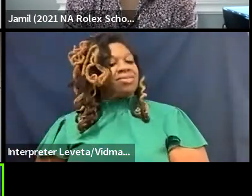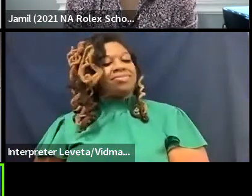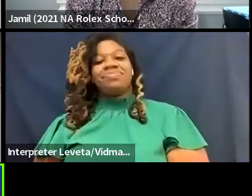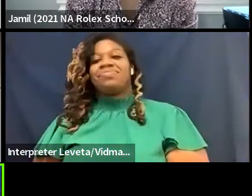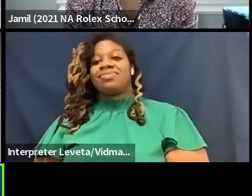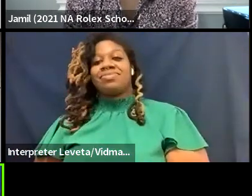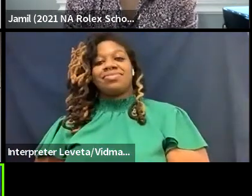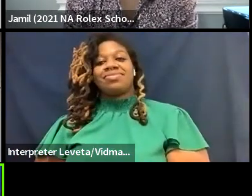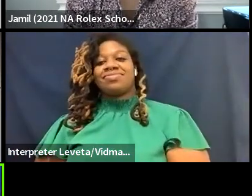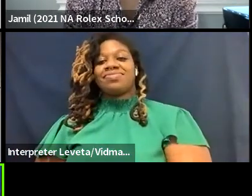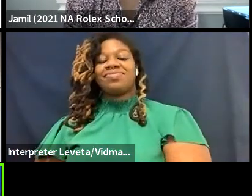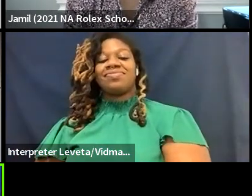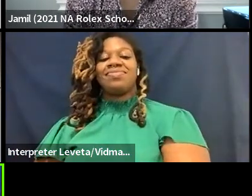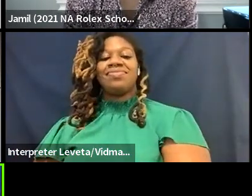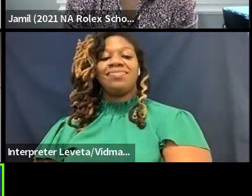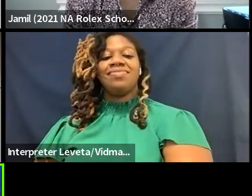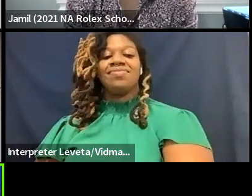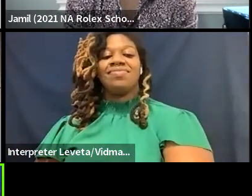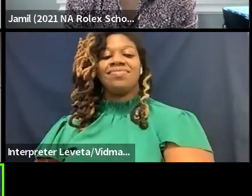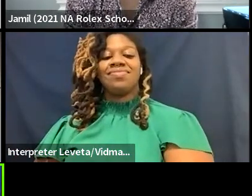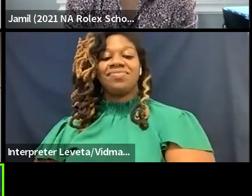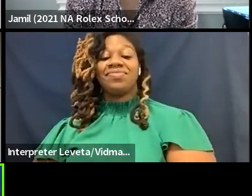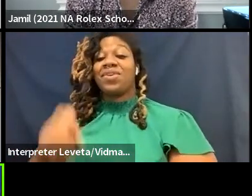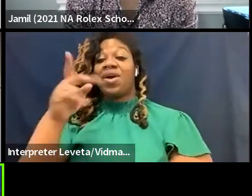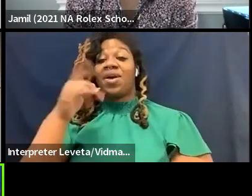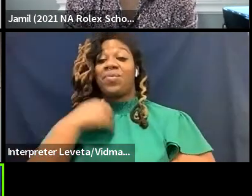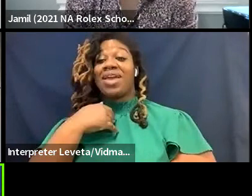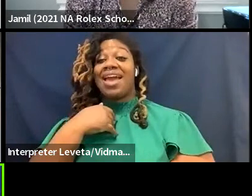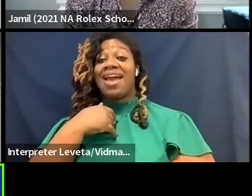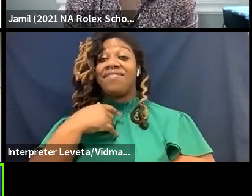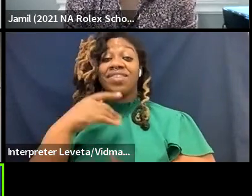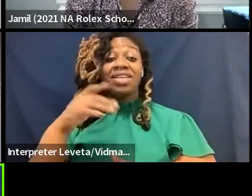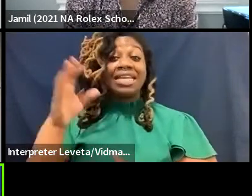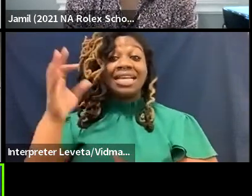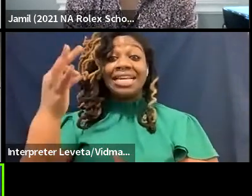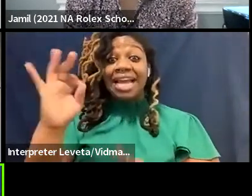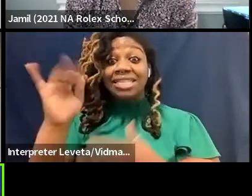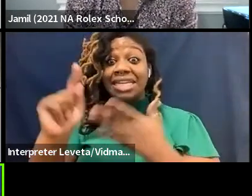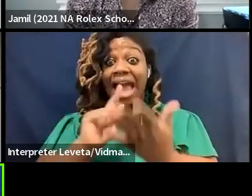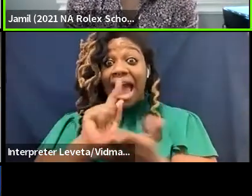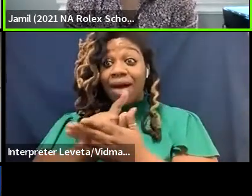live. Okay. We have 19 hours. Is that right, panel?